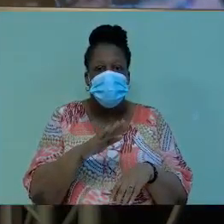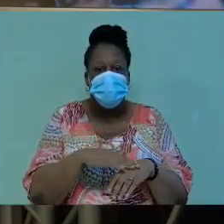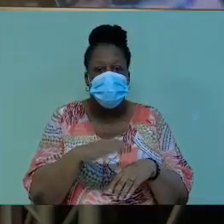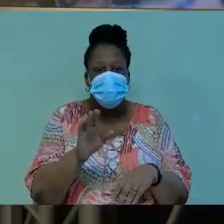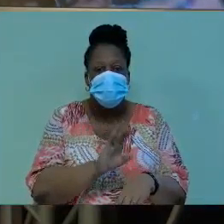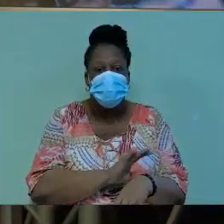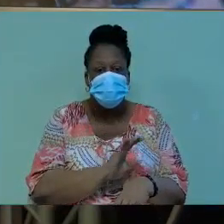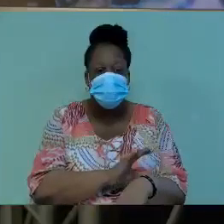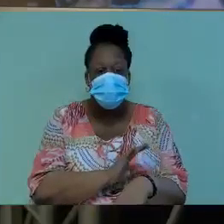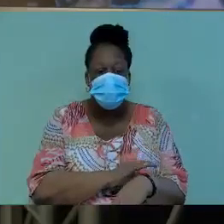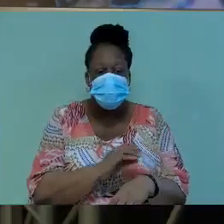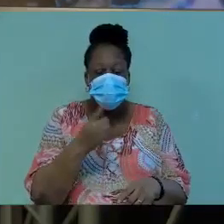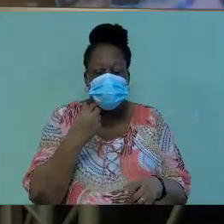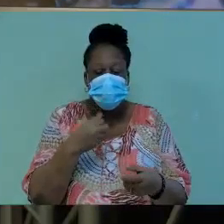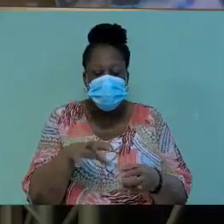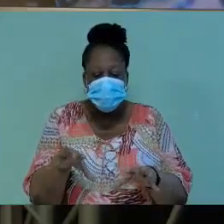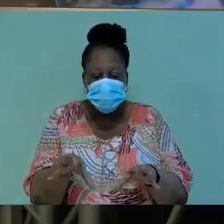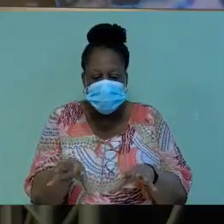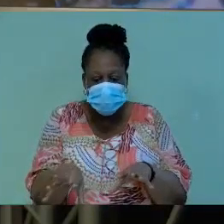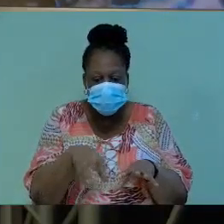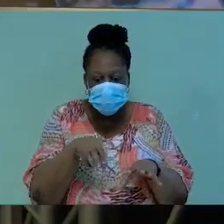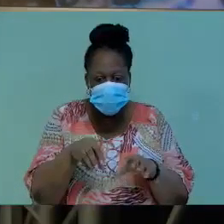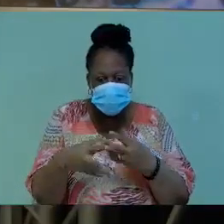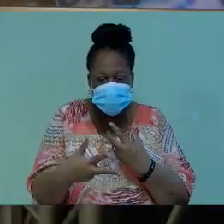manage the government financial management infrastructure.